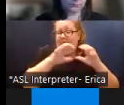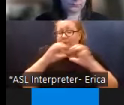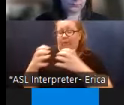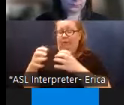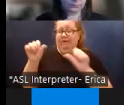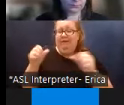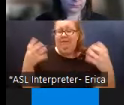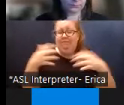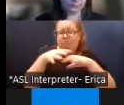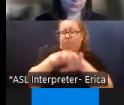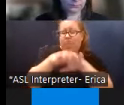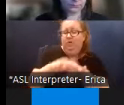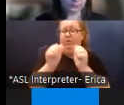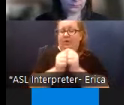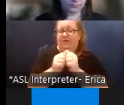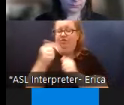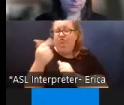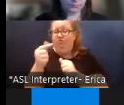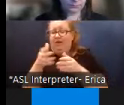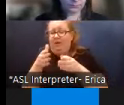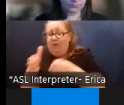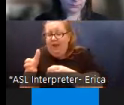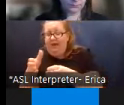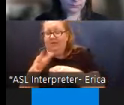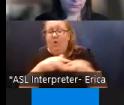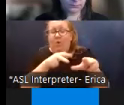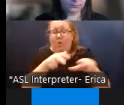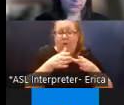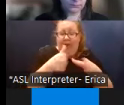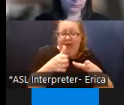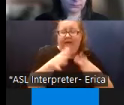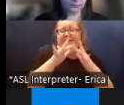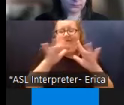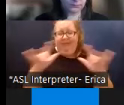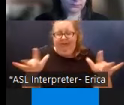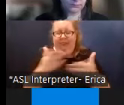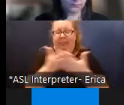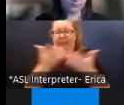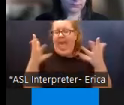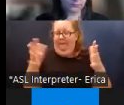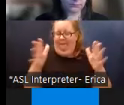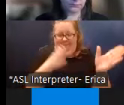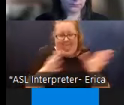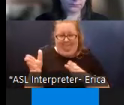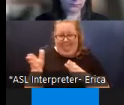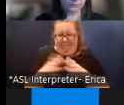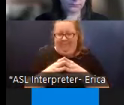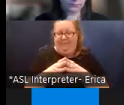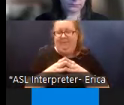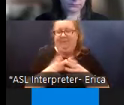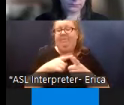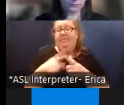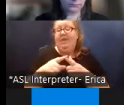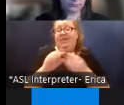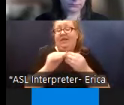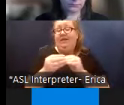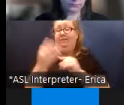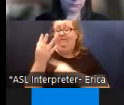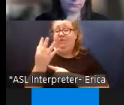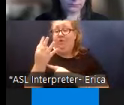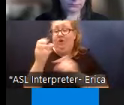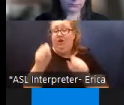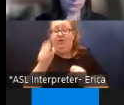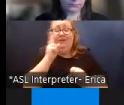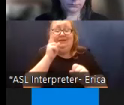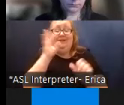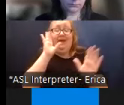integrated with greenways, walkways, etc., things that are already planned. And then at number 4, you can see that image that I